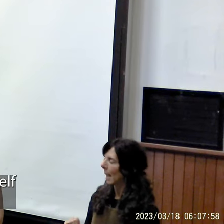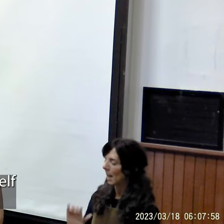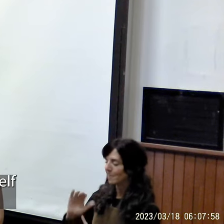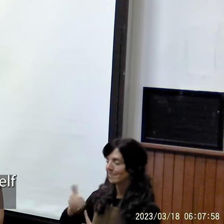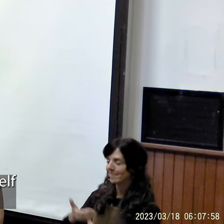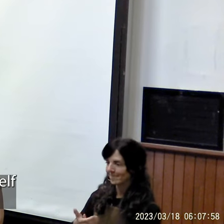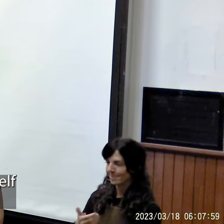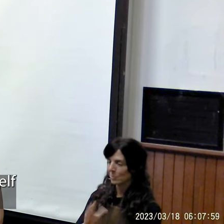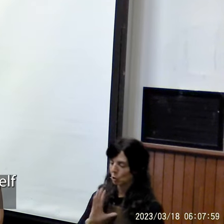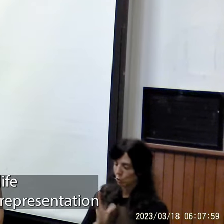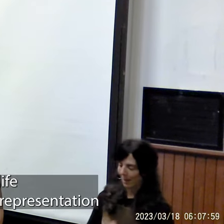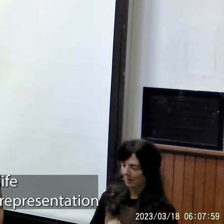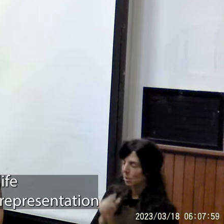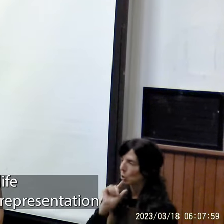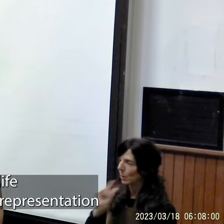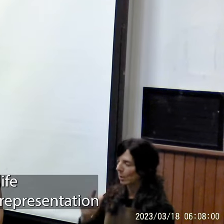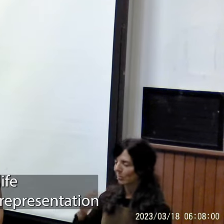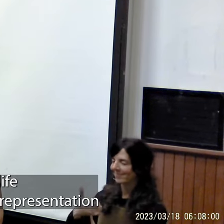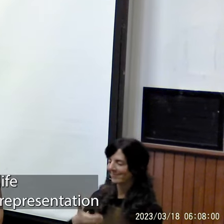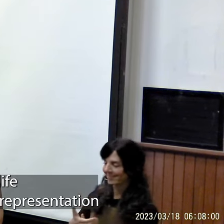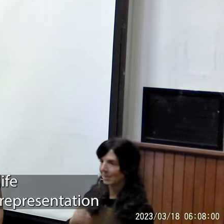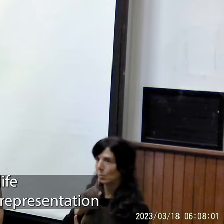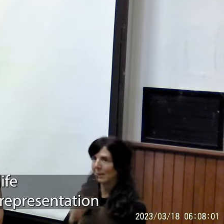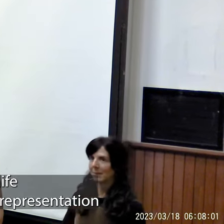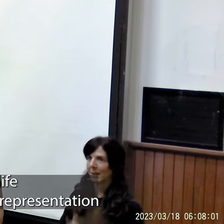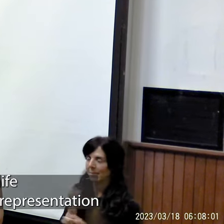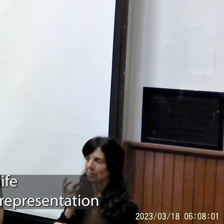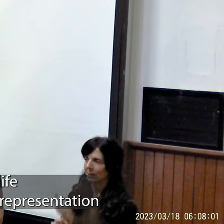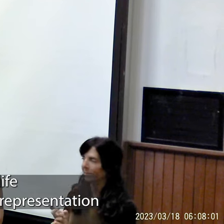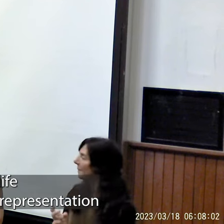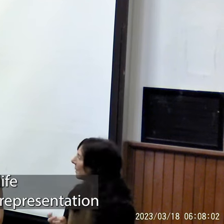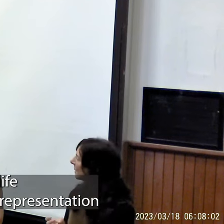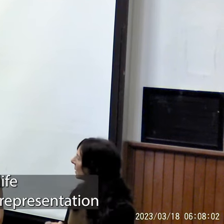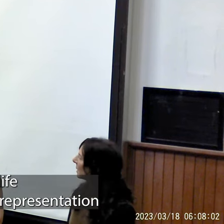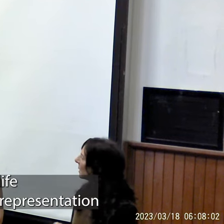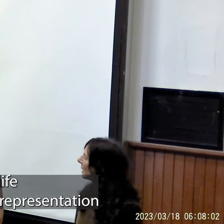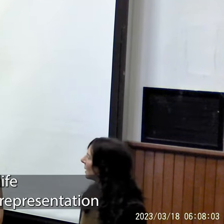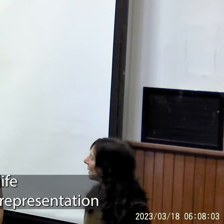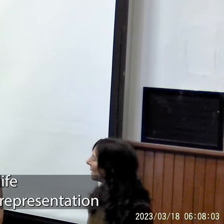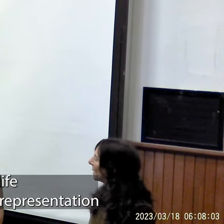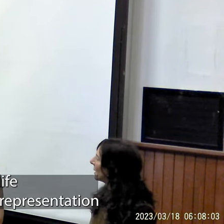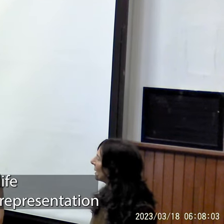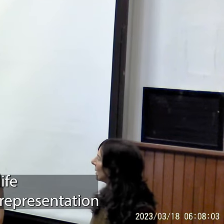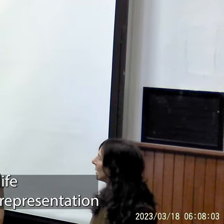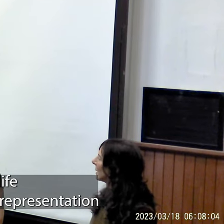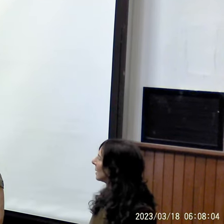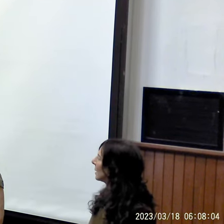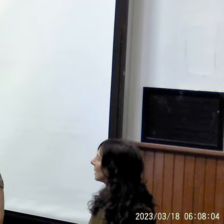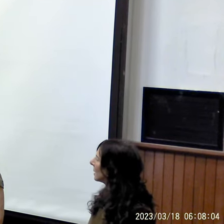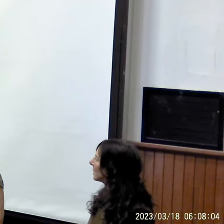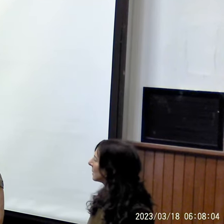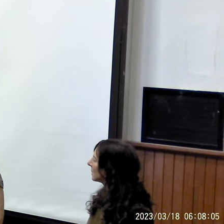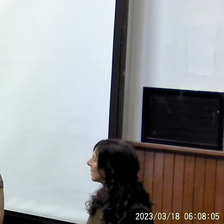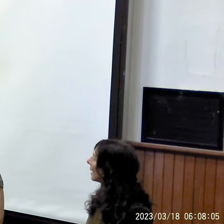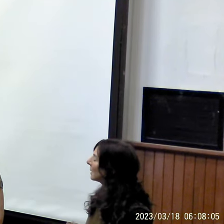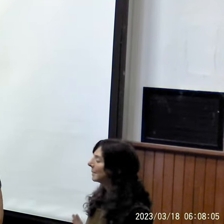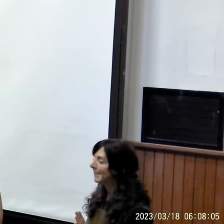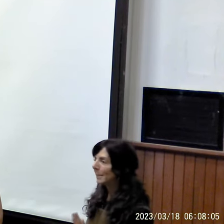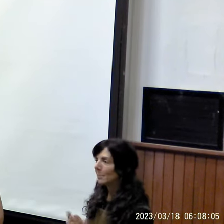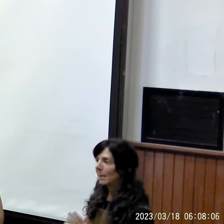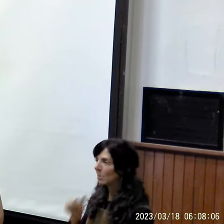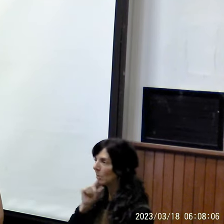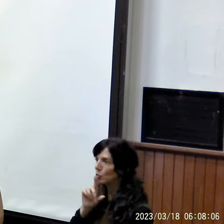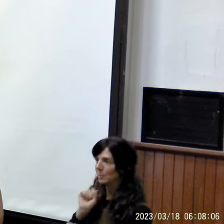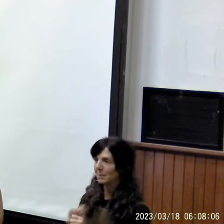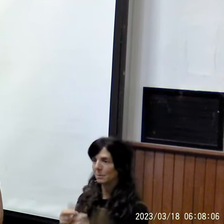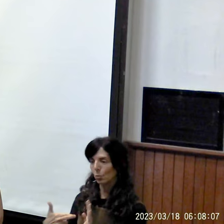queer self in ways that's hard for me in real life. And often that is not through a kind of literal representation of those identities, but